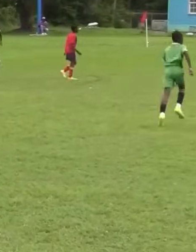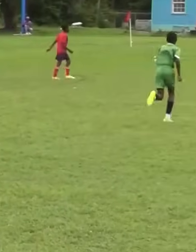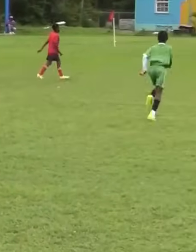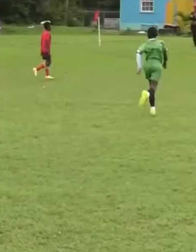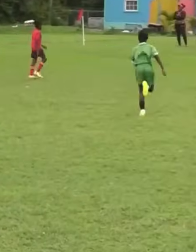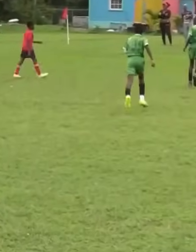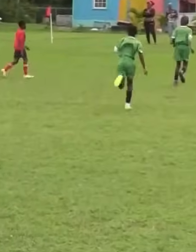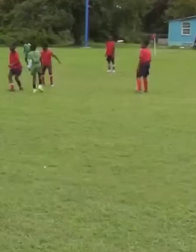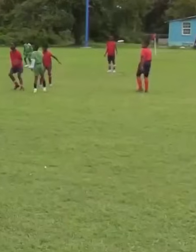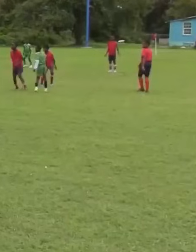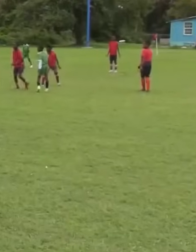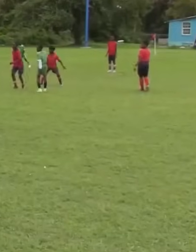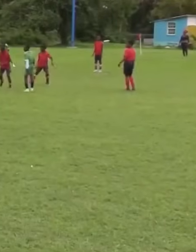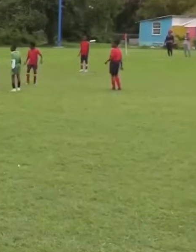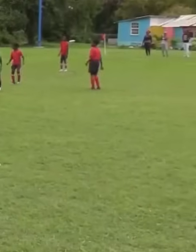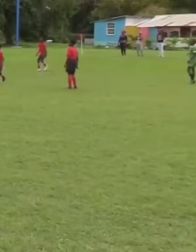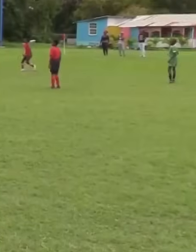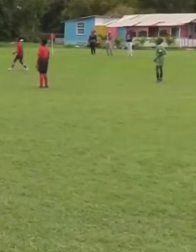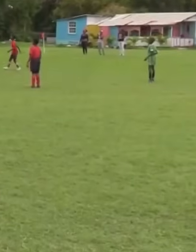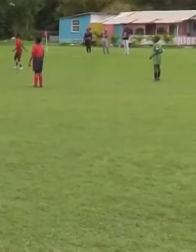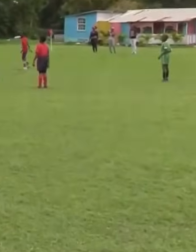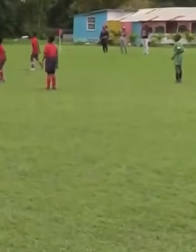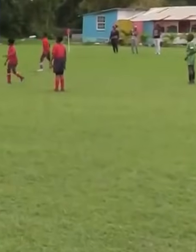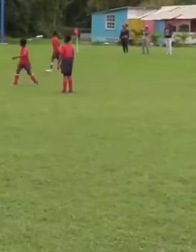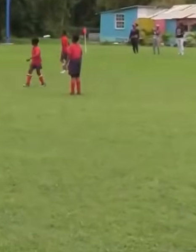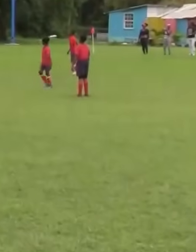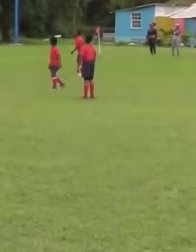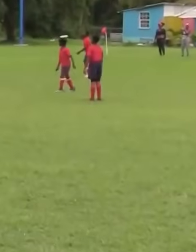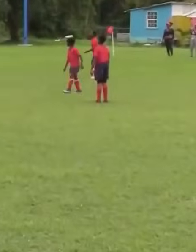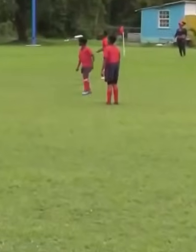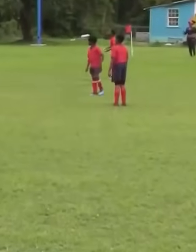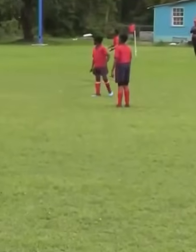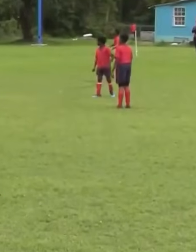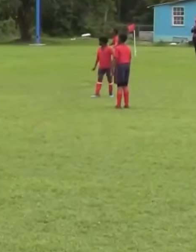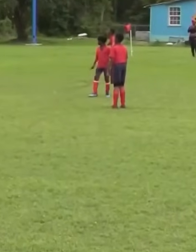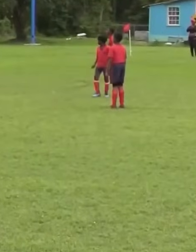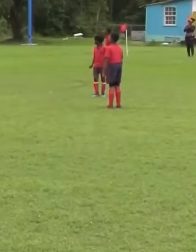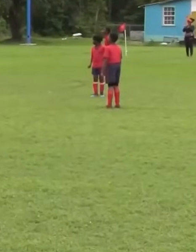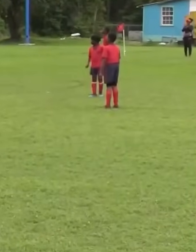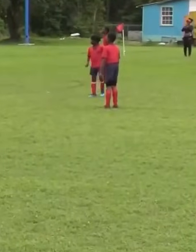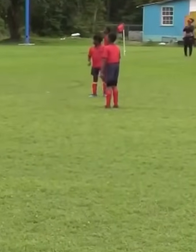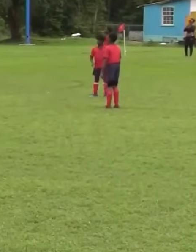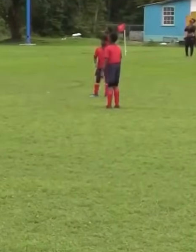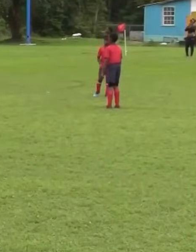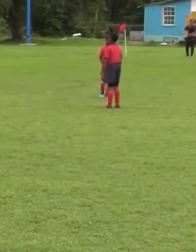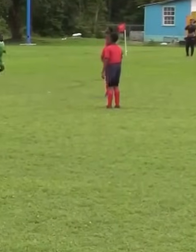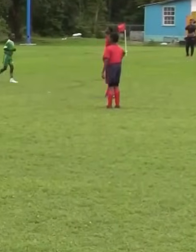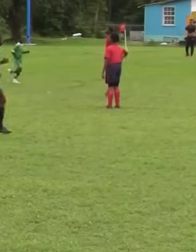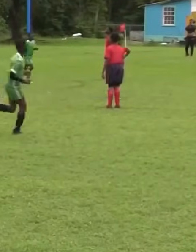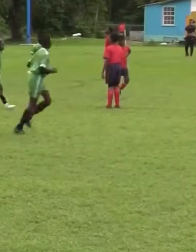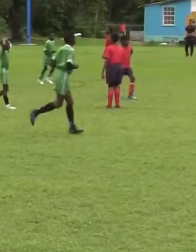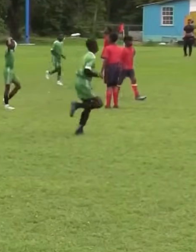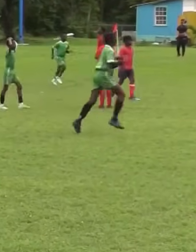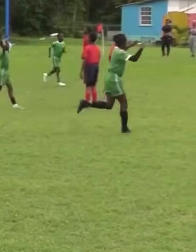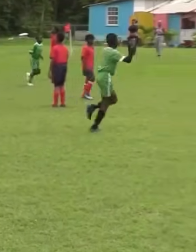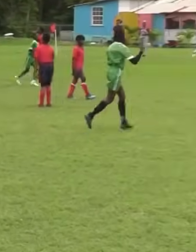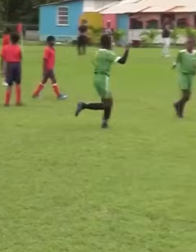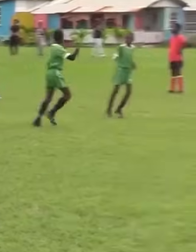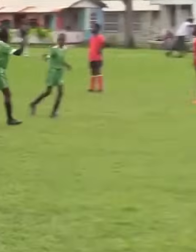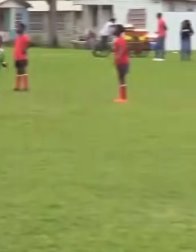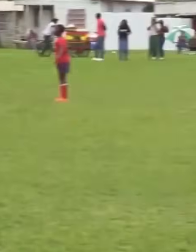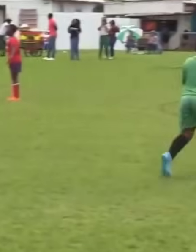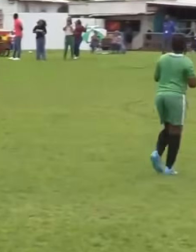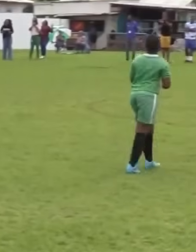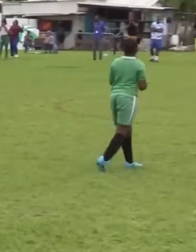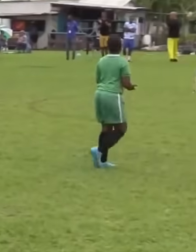score. Make that 3-1. This free kick was delivered into the danger zone, and Charles F. Broome couldn't handle